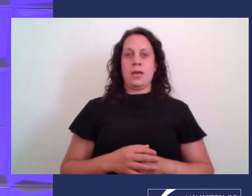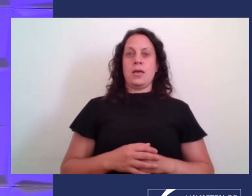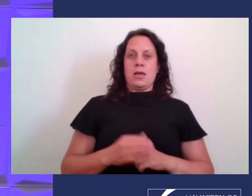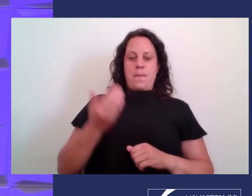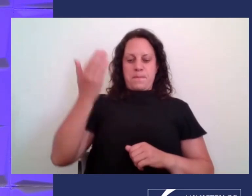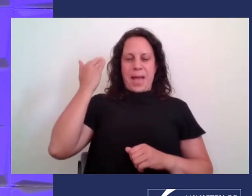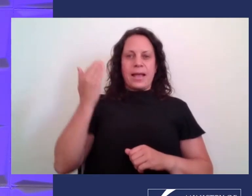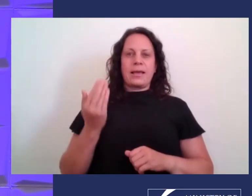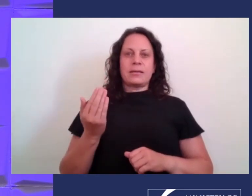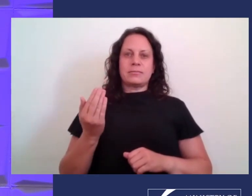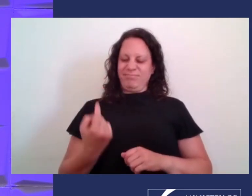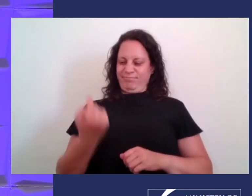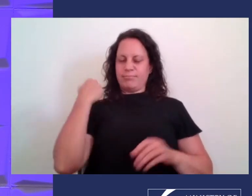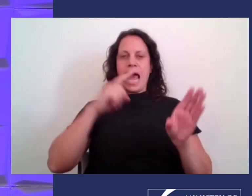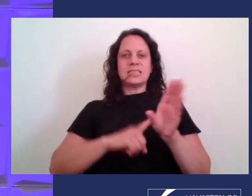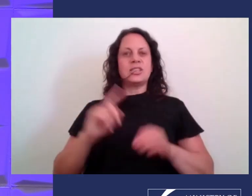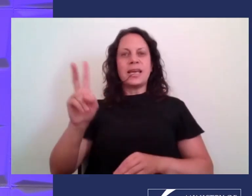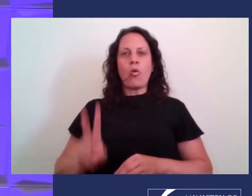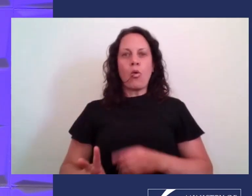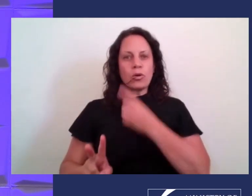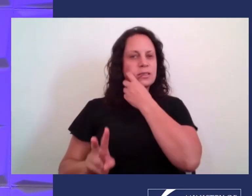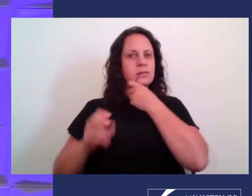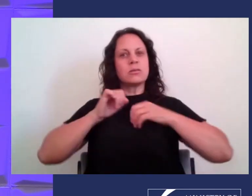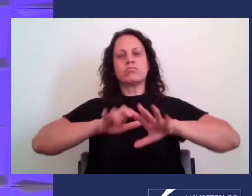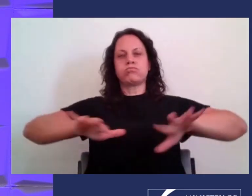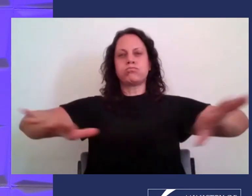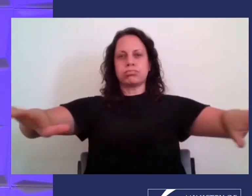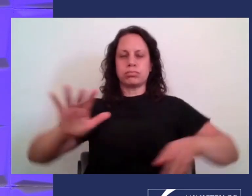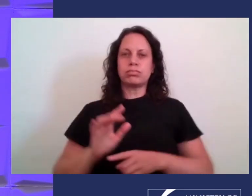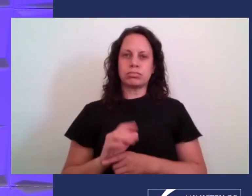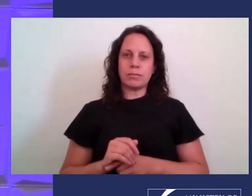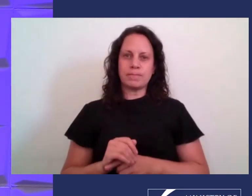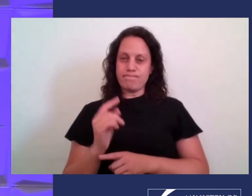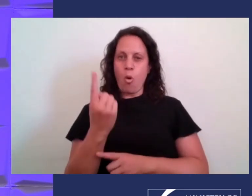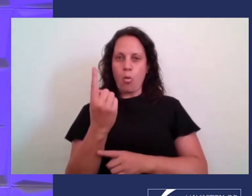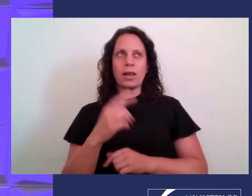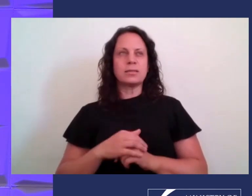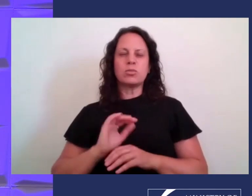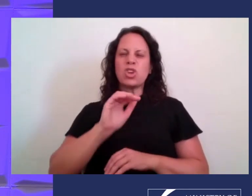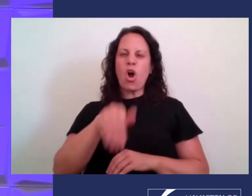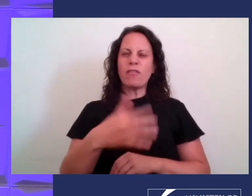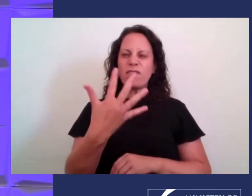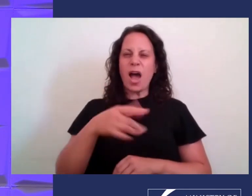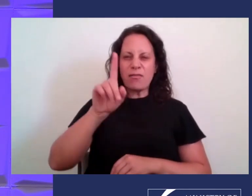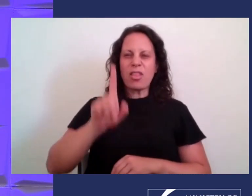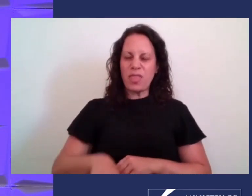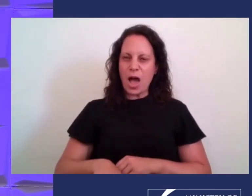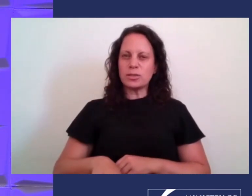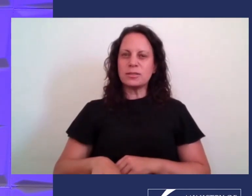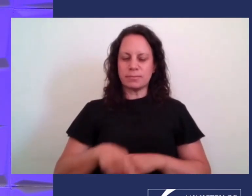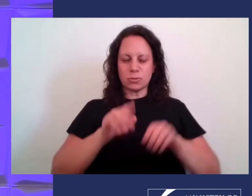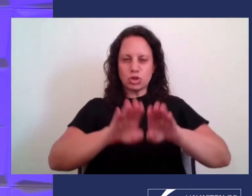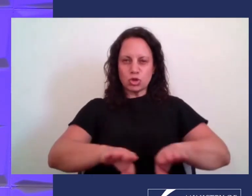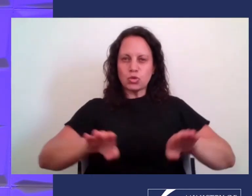outbreak. I looked at the numbers yesterday to remind myself what the case numbers were. There were over 5,000